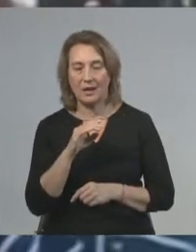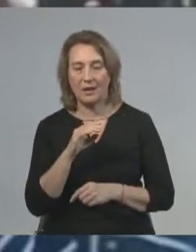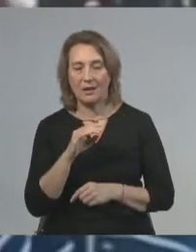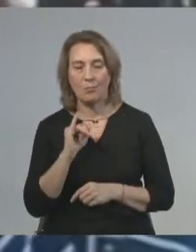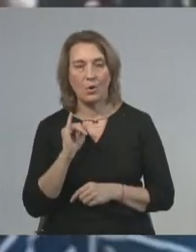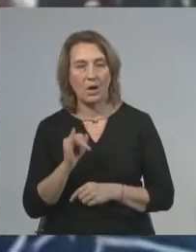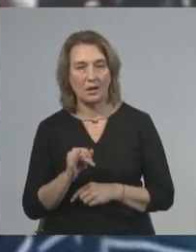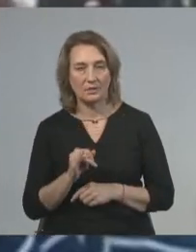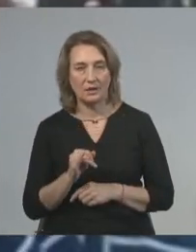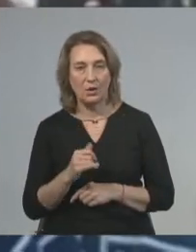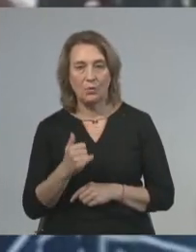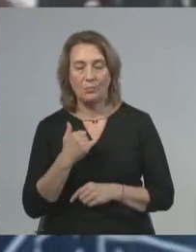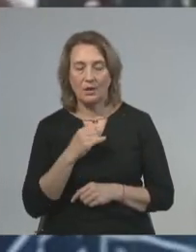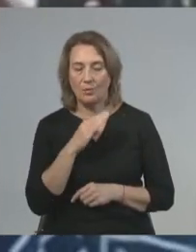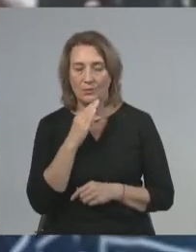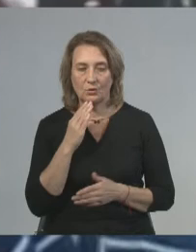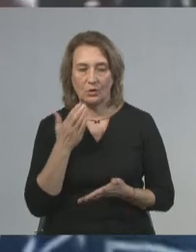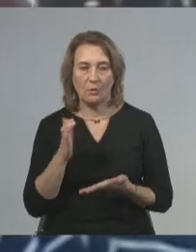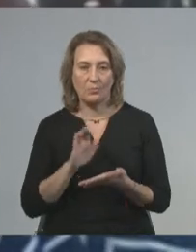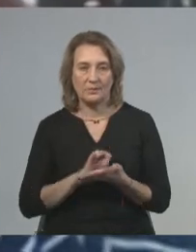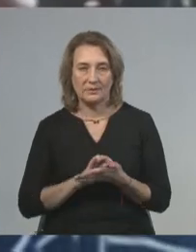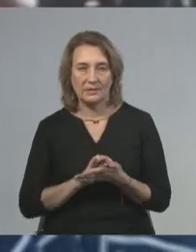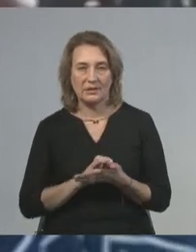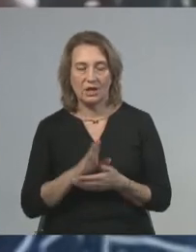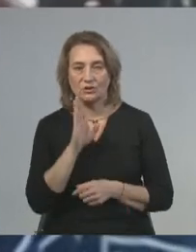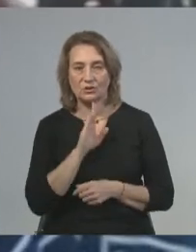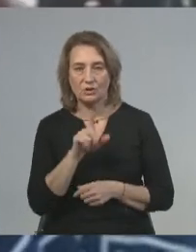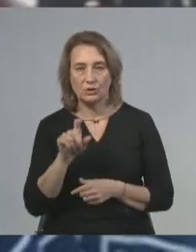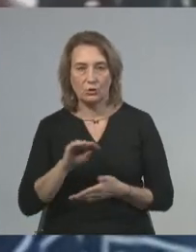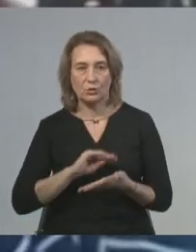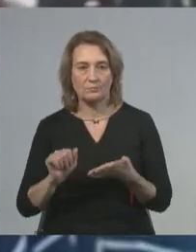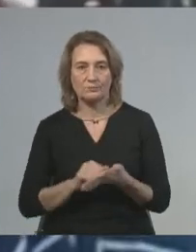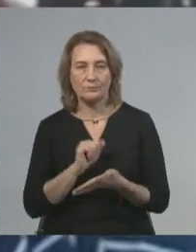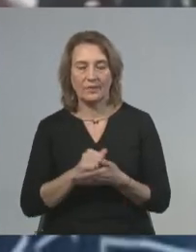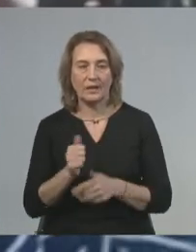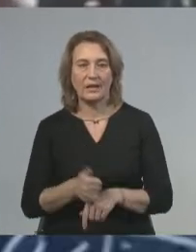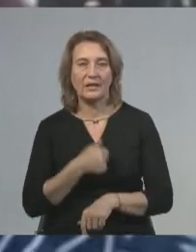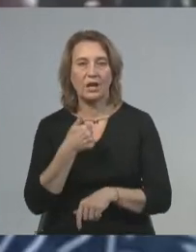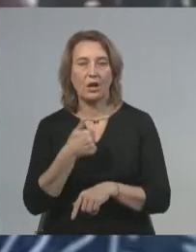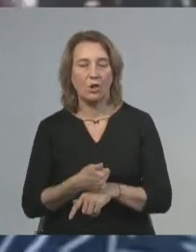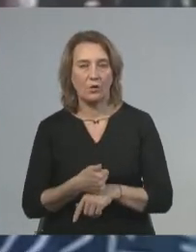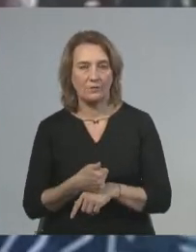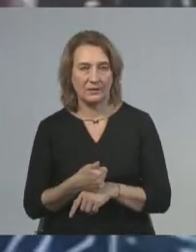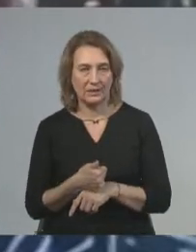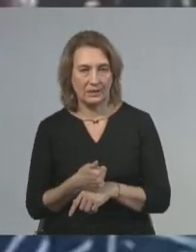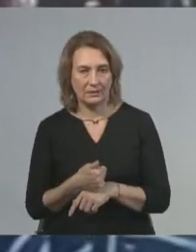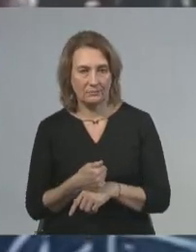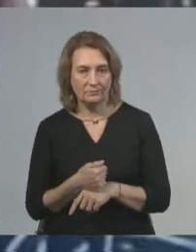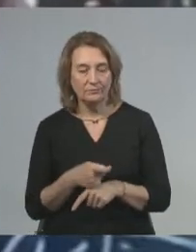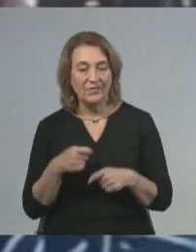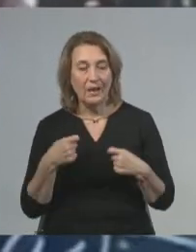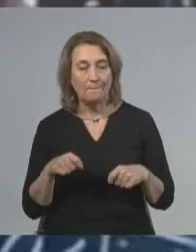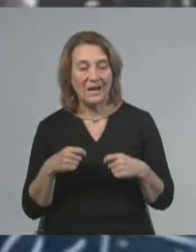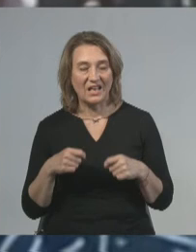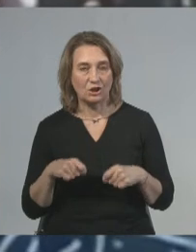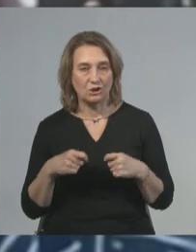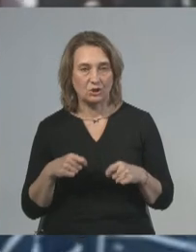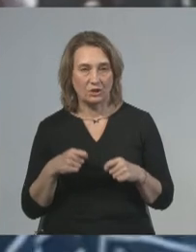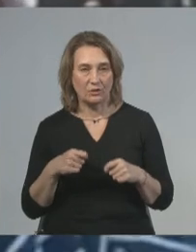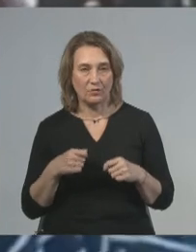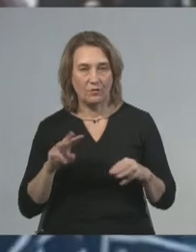running the media outlets and that are in charge that are editors chief creditors executive producers